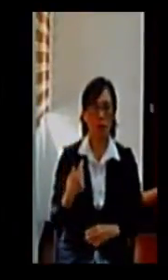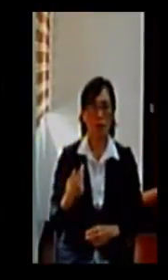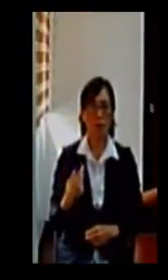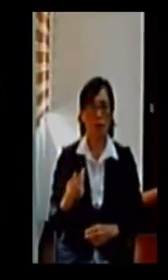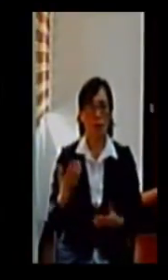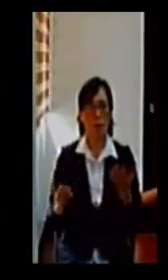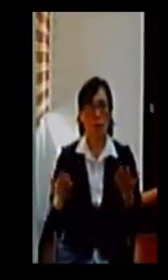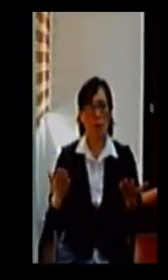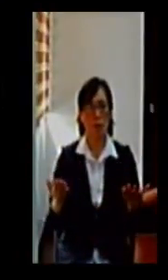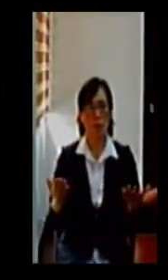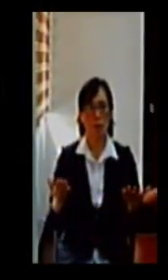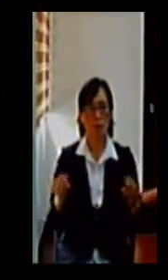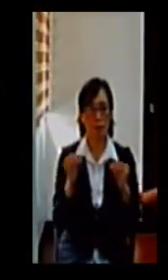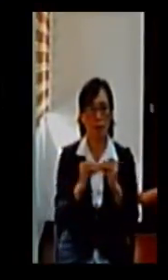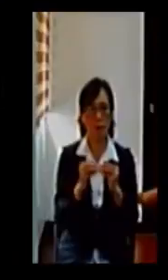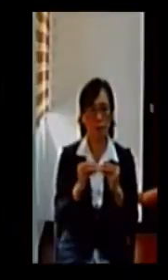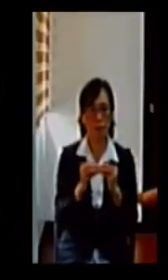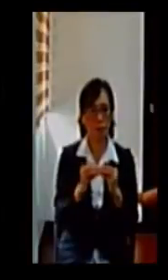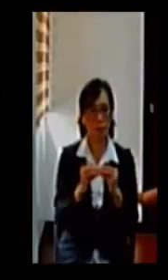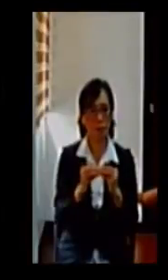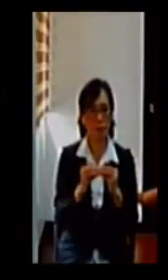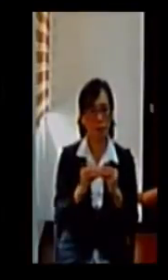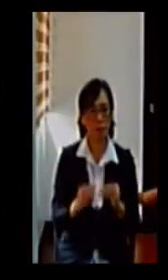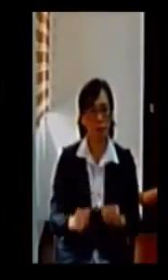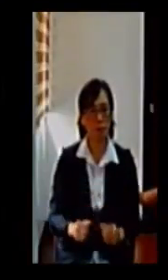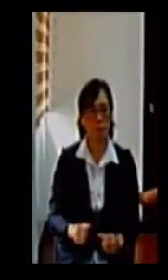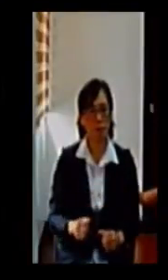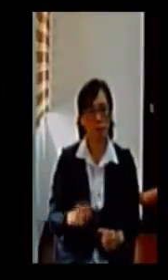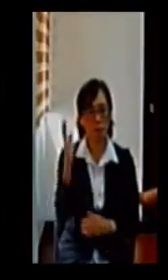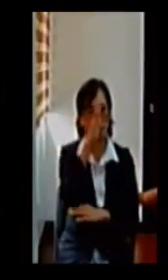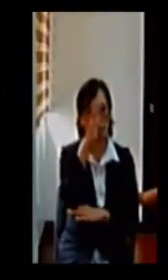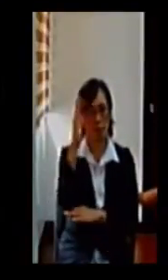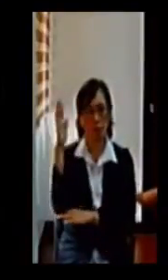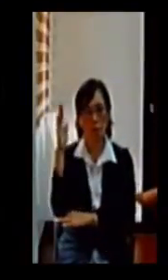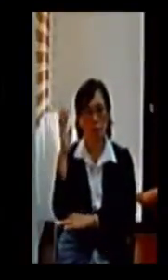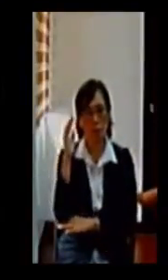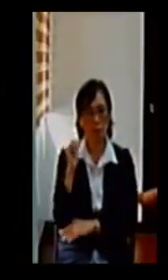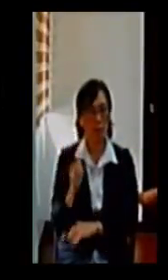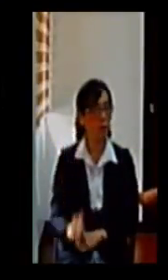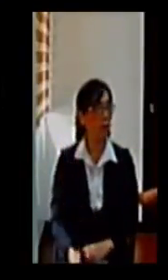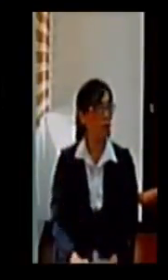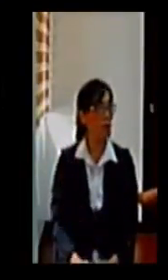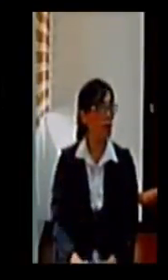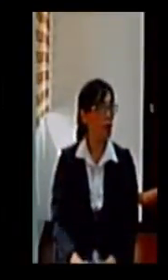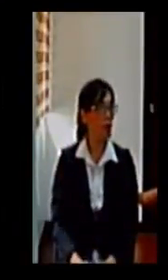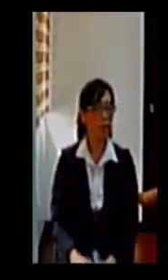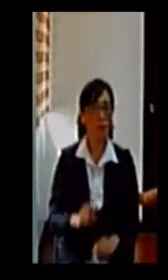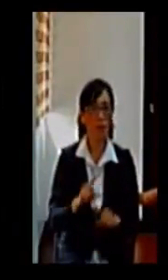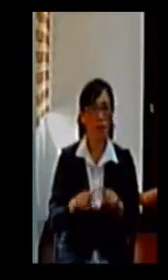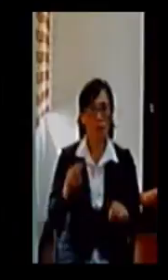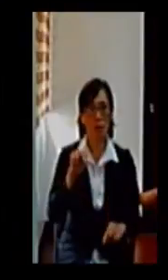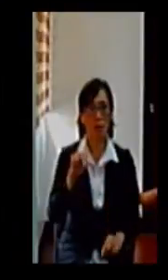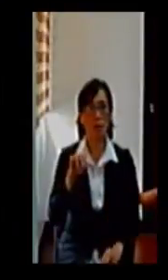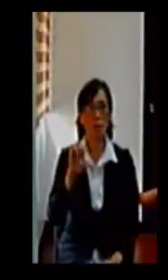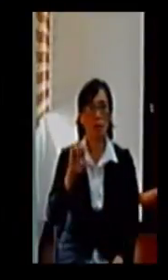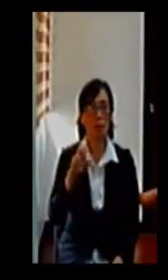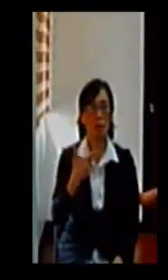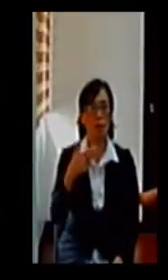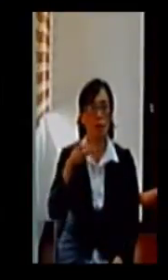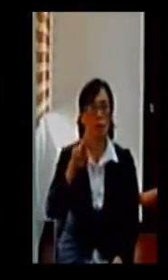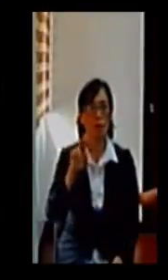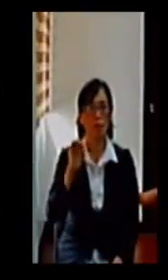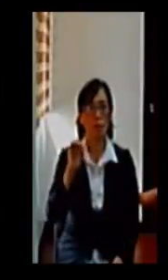hope, more than half of the forest that we had. But, you know, Negros was